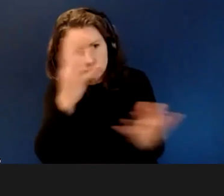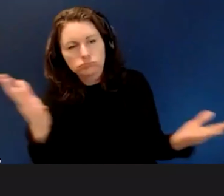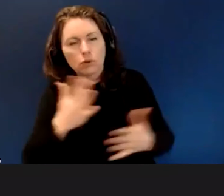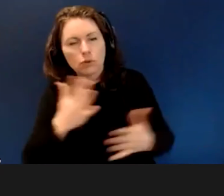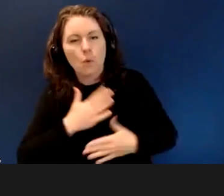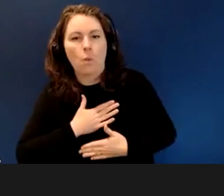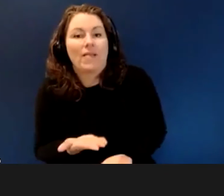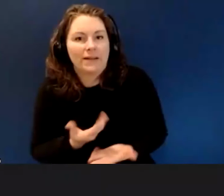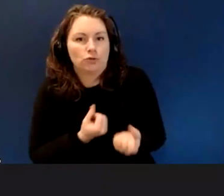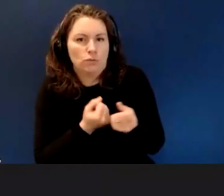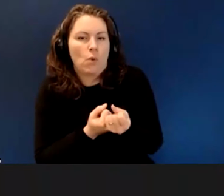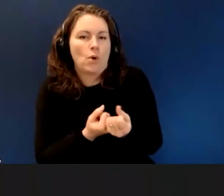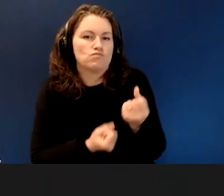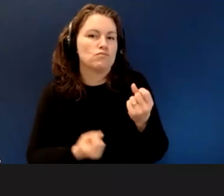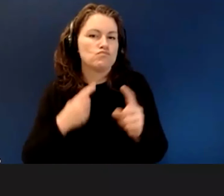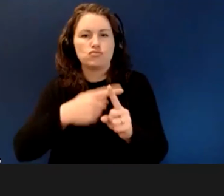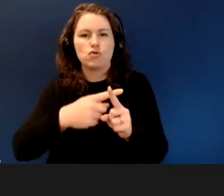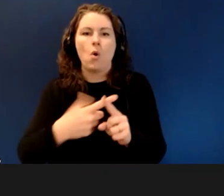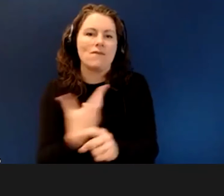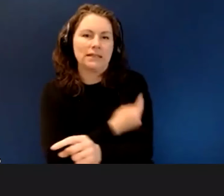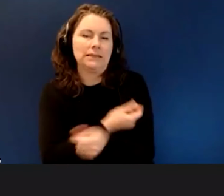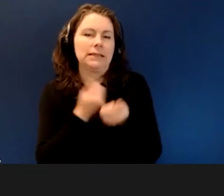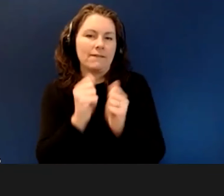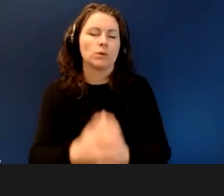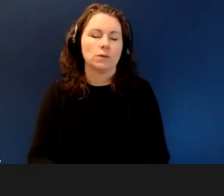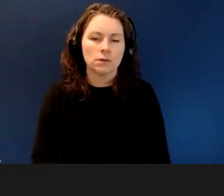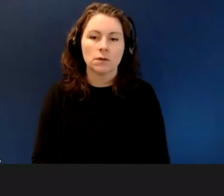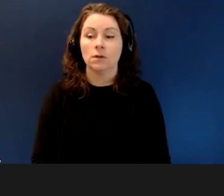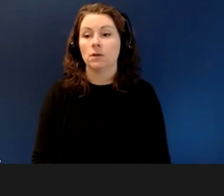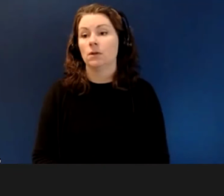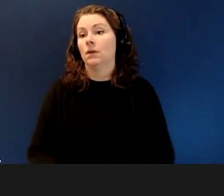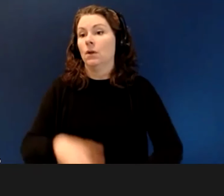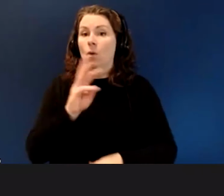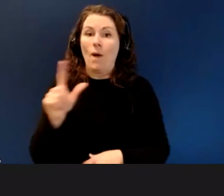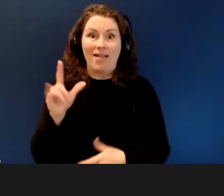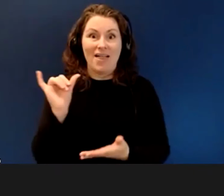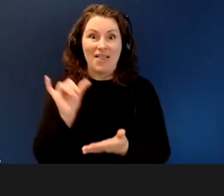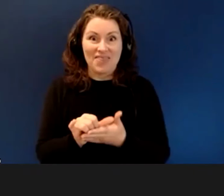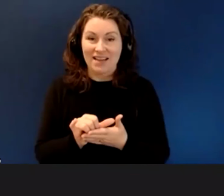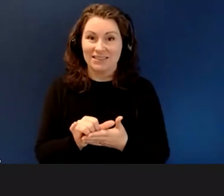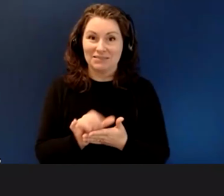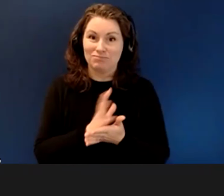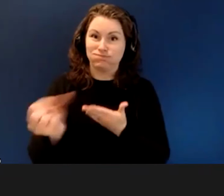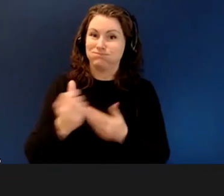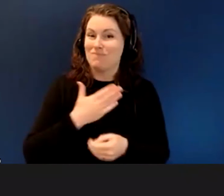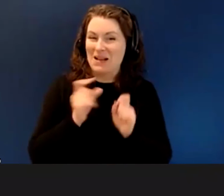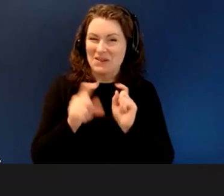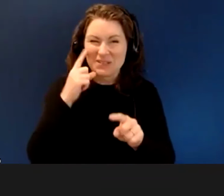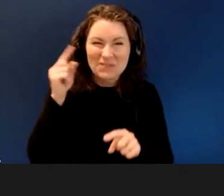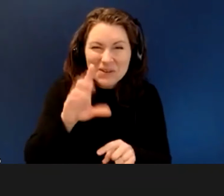supporting, pro-vaccine efforts. Well, that's exhausted all my questions for you,